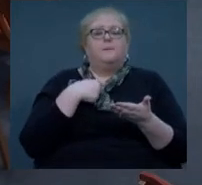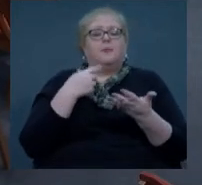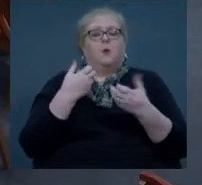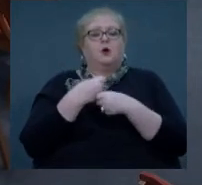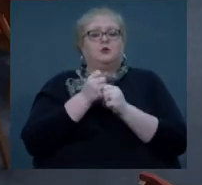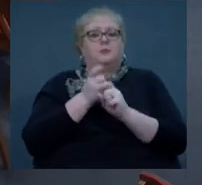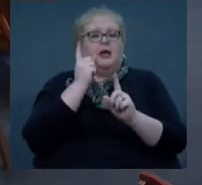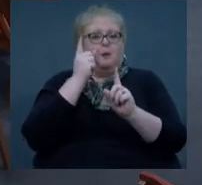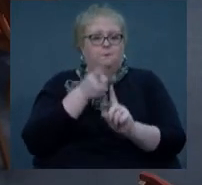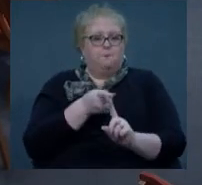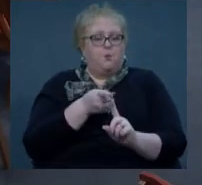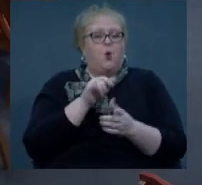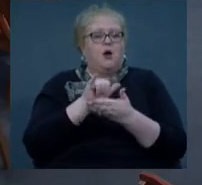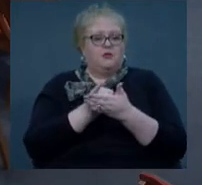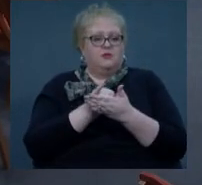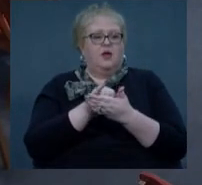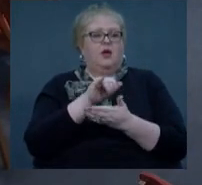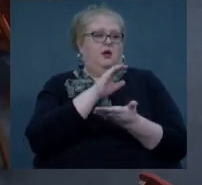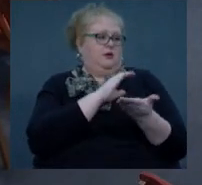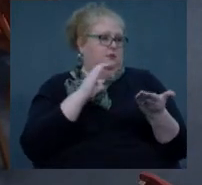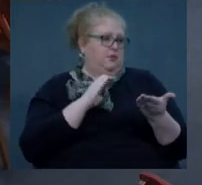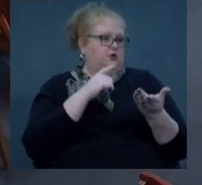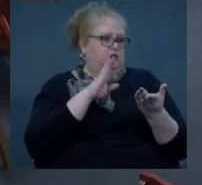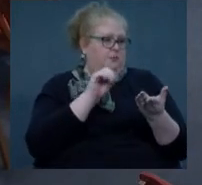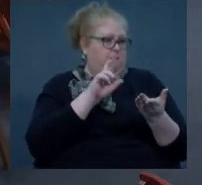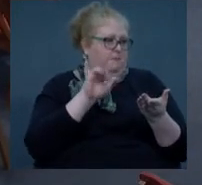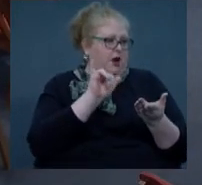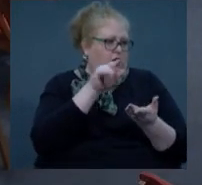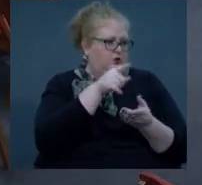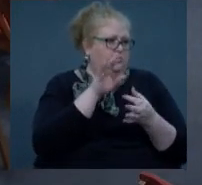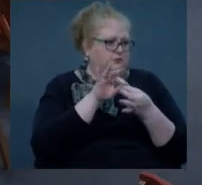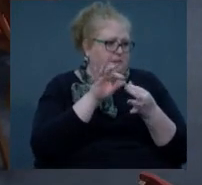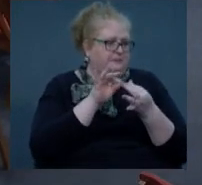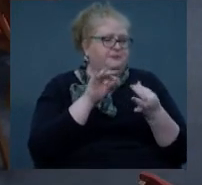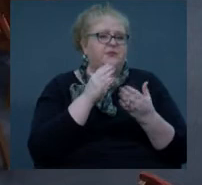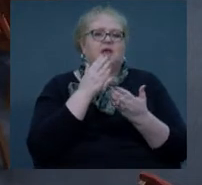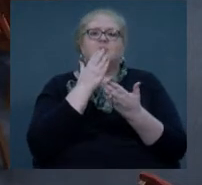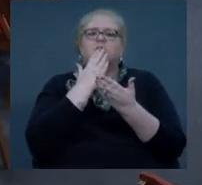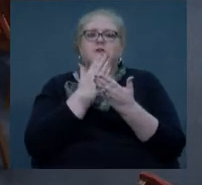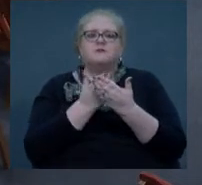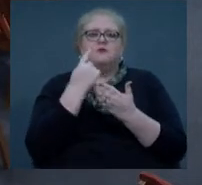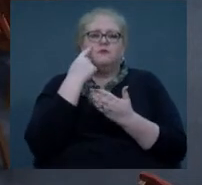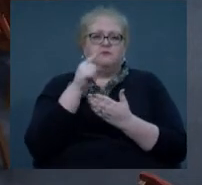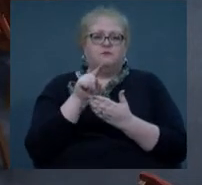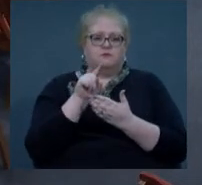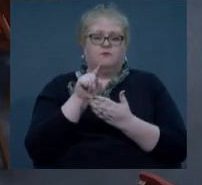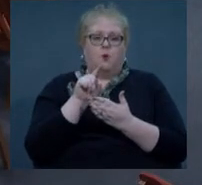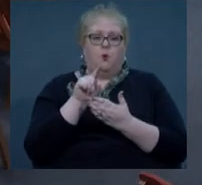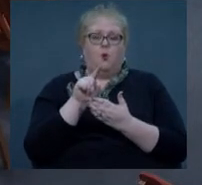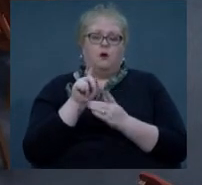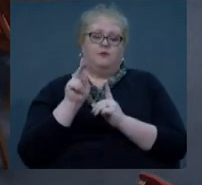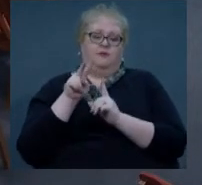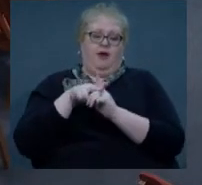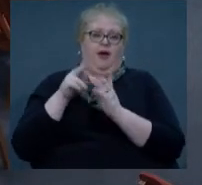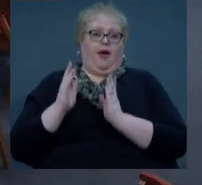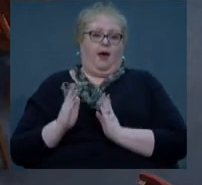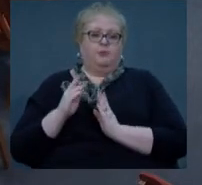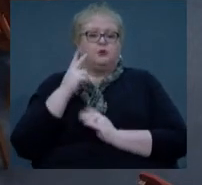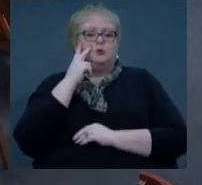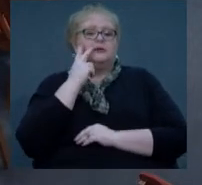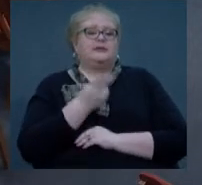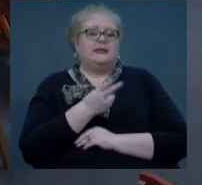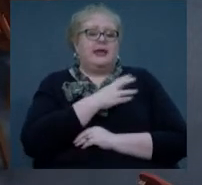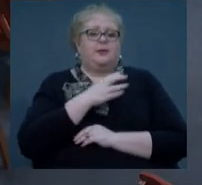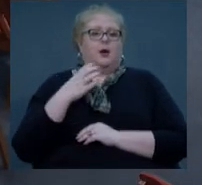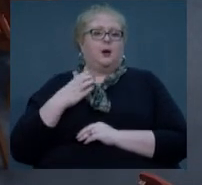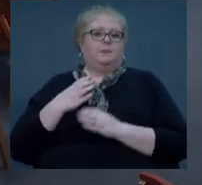Chairman Barry, Commissioner Barry, you did say that, it's good for them to see the commissioners there to actually push this application